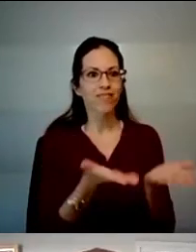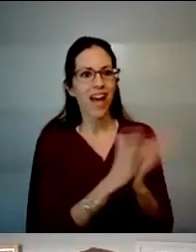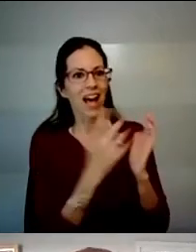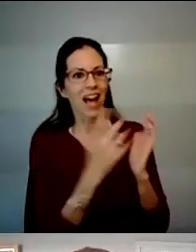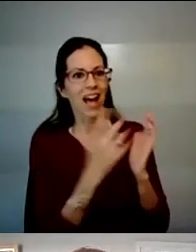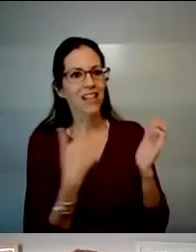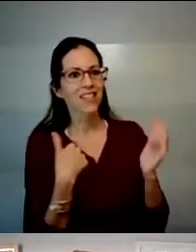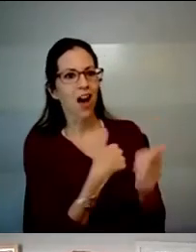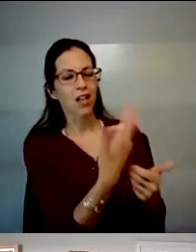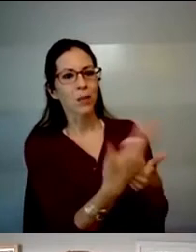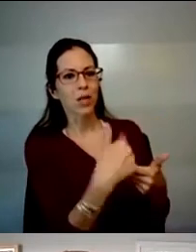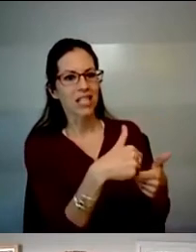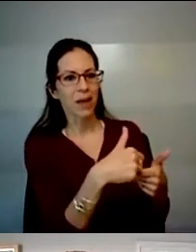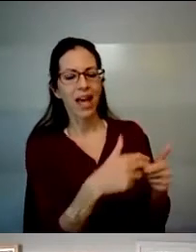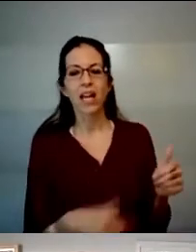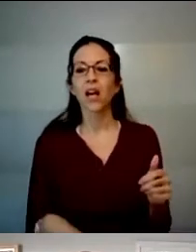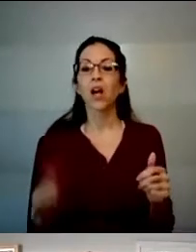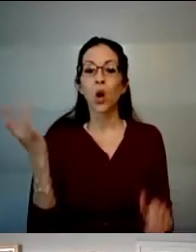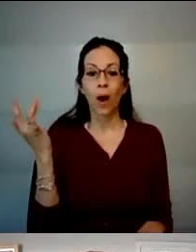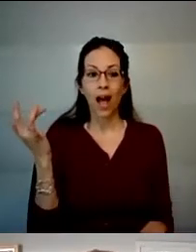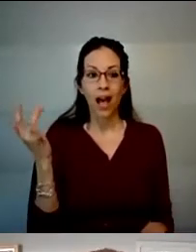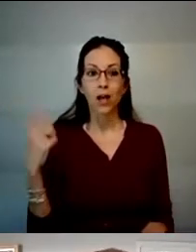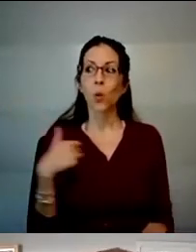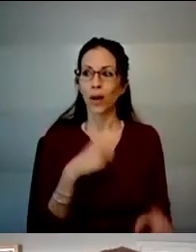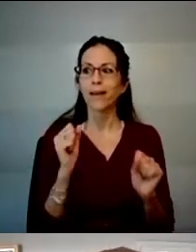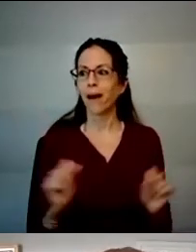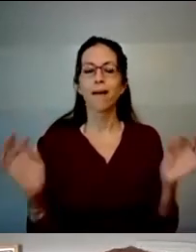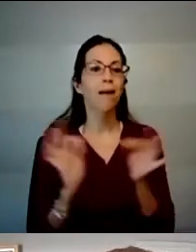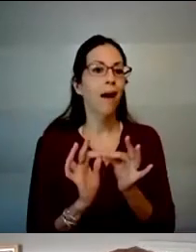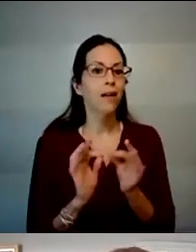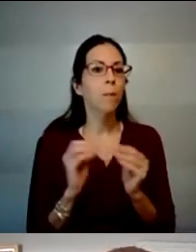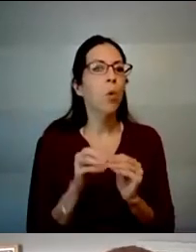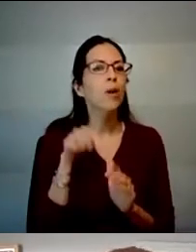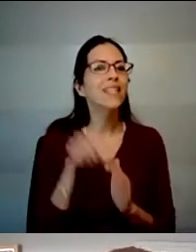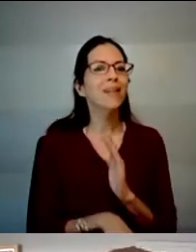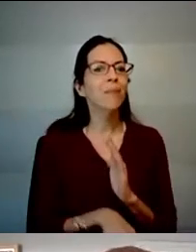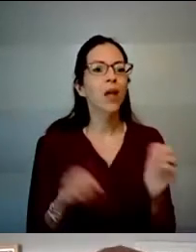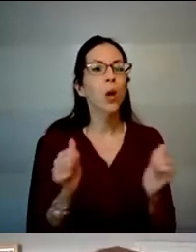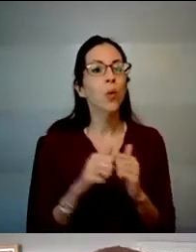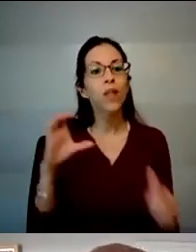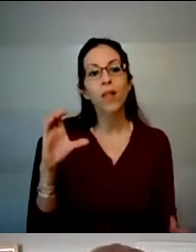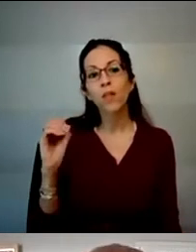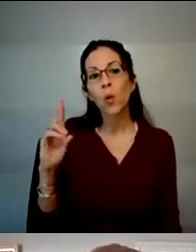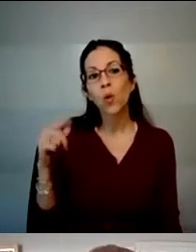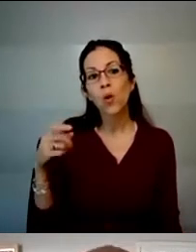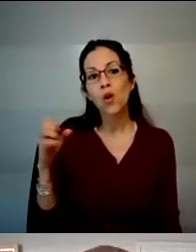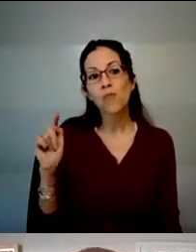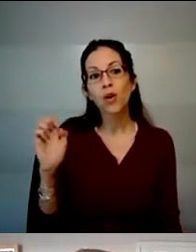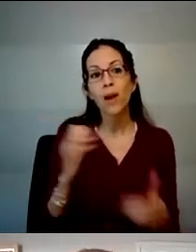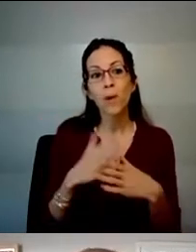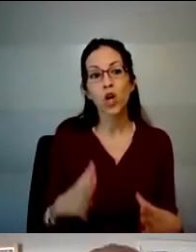because, again, you know, we can connect more deeply with our corporate partners by doing things like